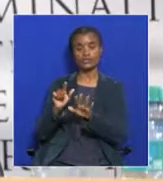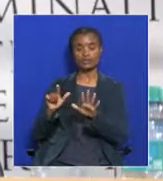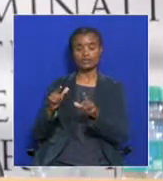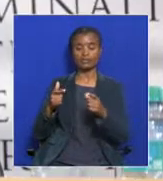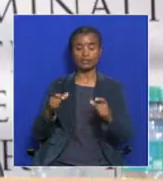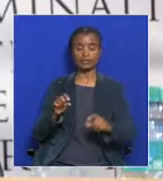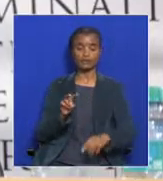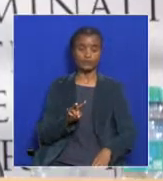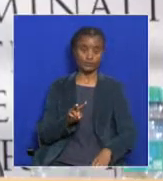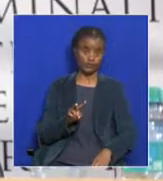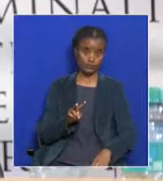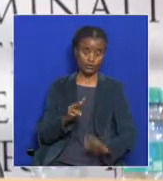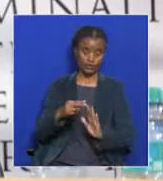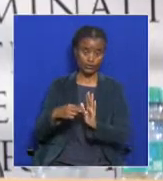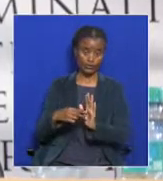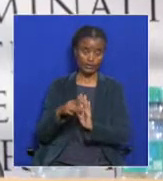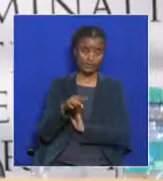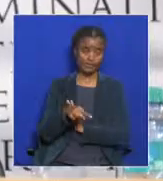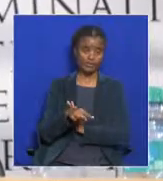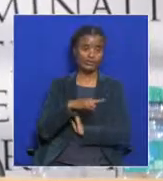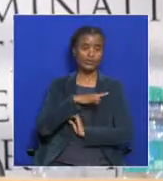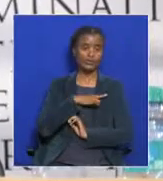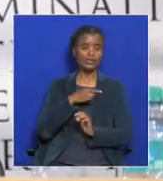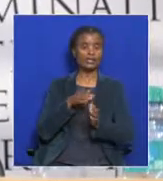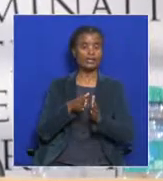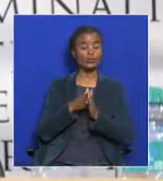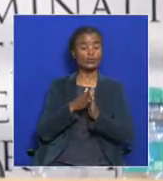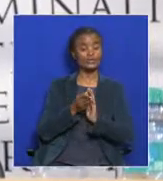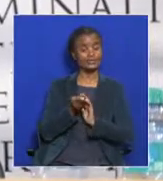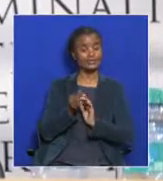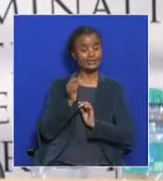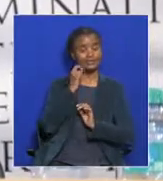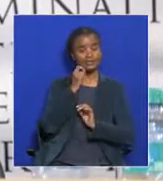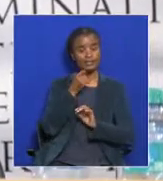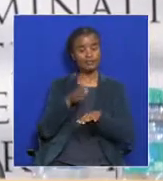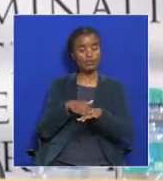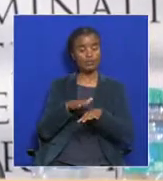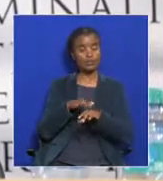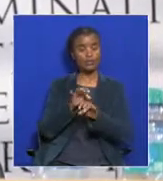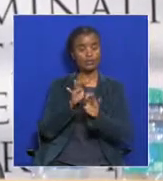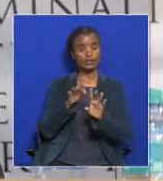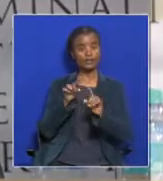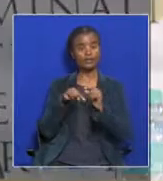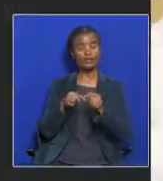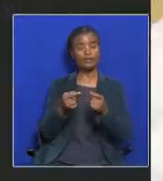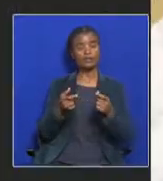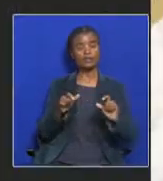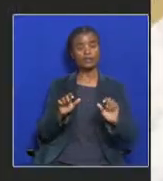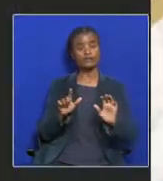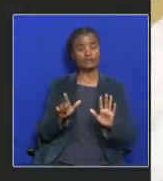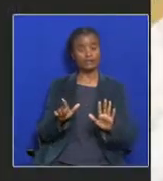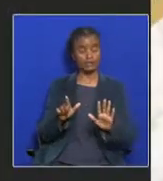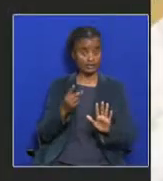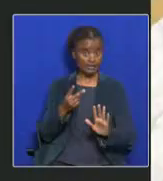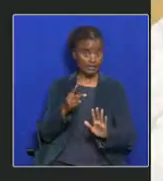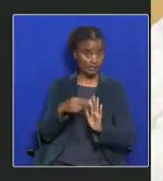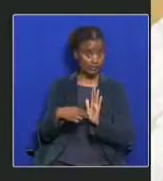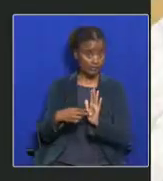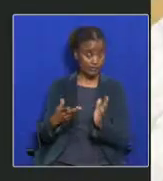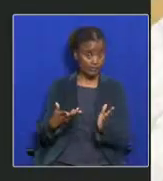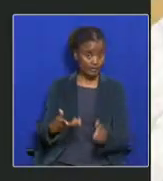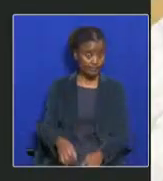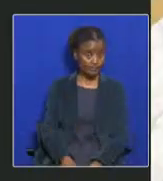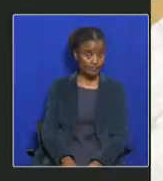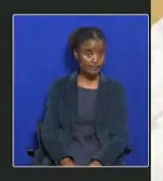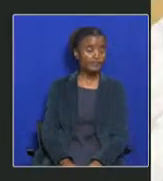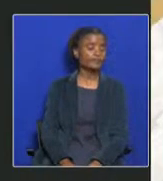her to give further clarity about paragraph 7. You see what I'm reading? Yes, I see. Okay.